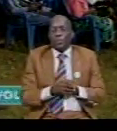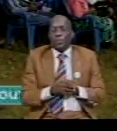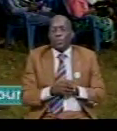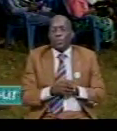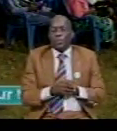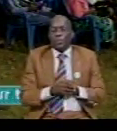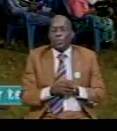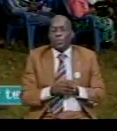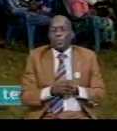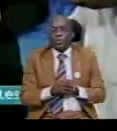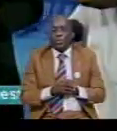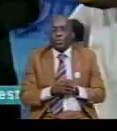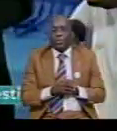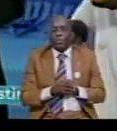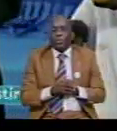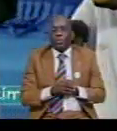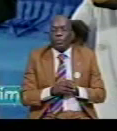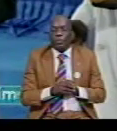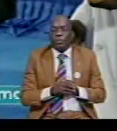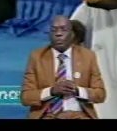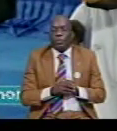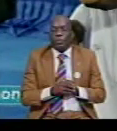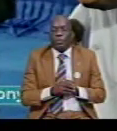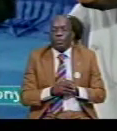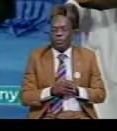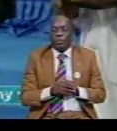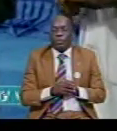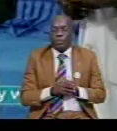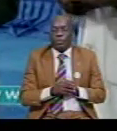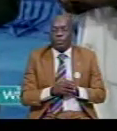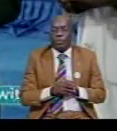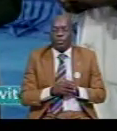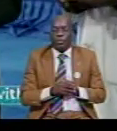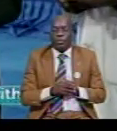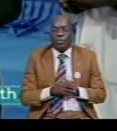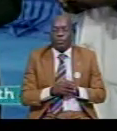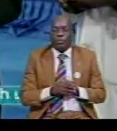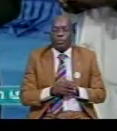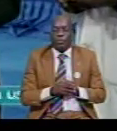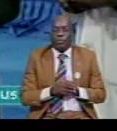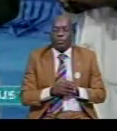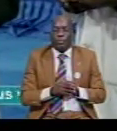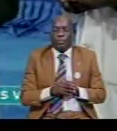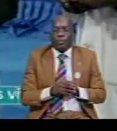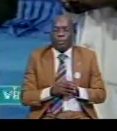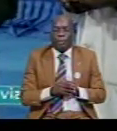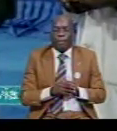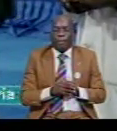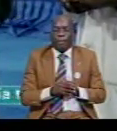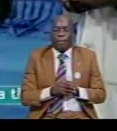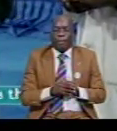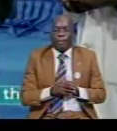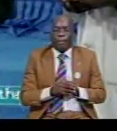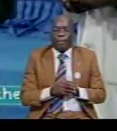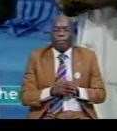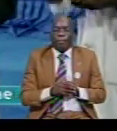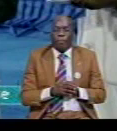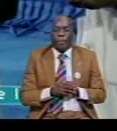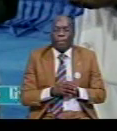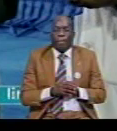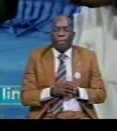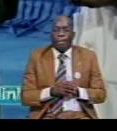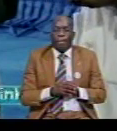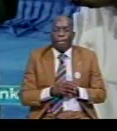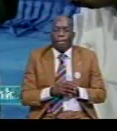problem in her eyesight she couldn't see very well she couldn't see afar off she has sought